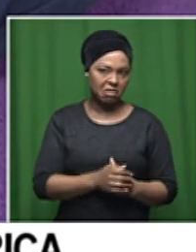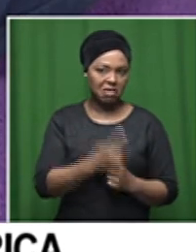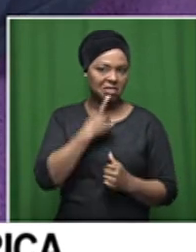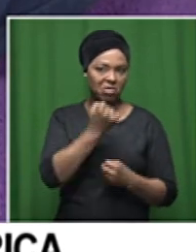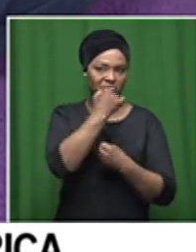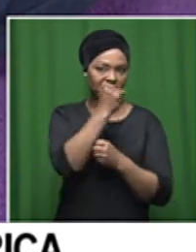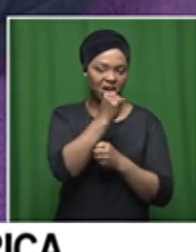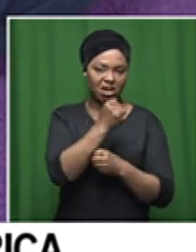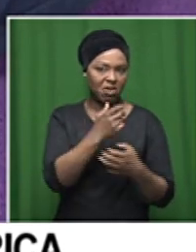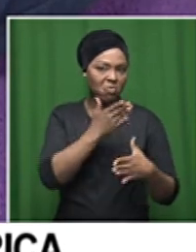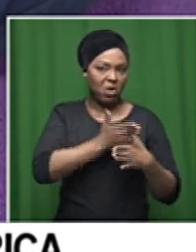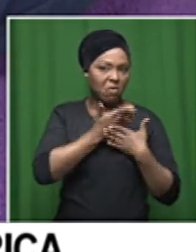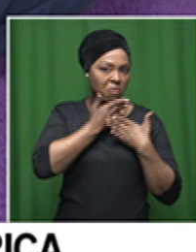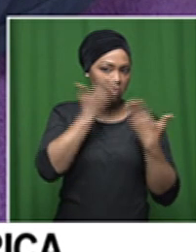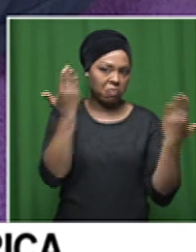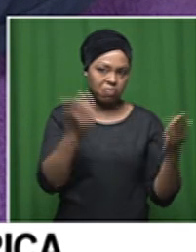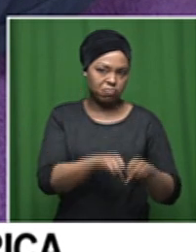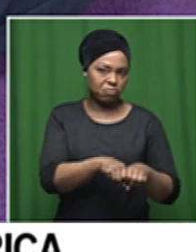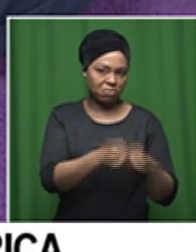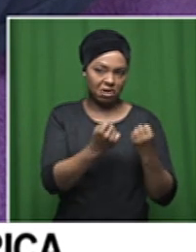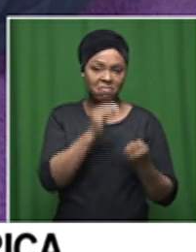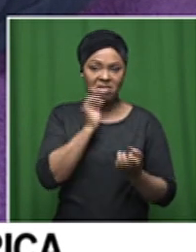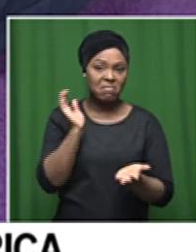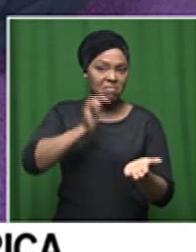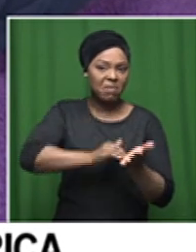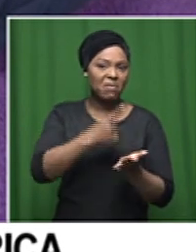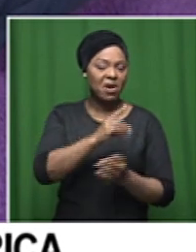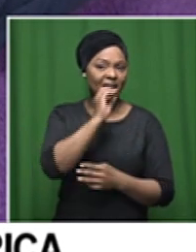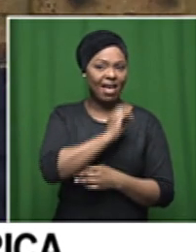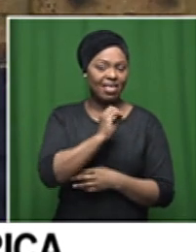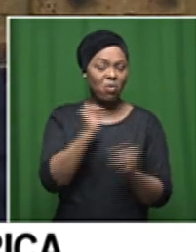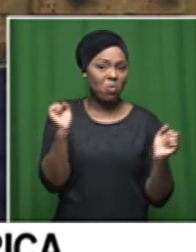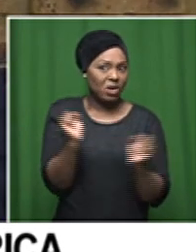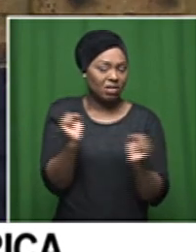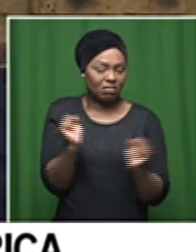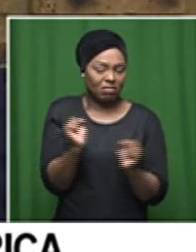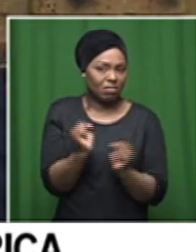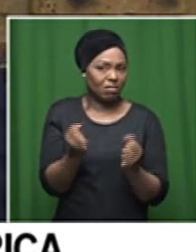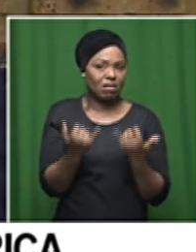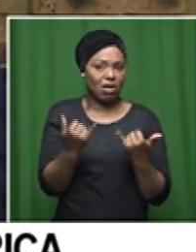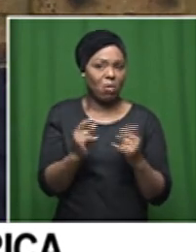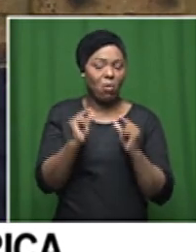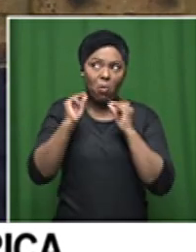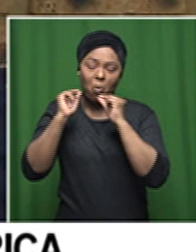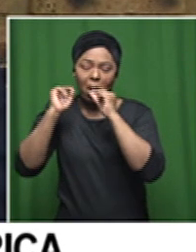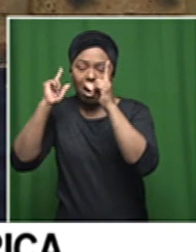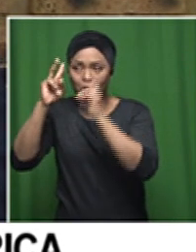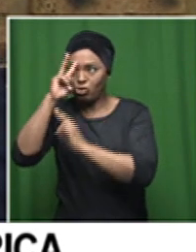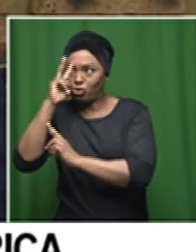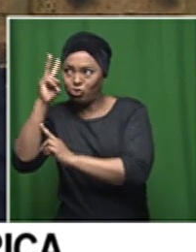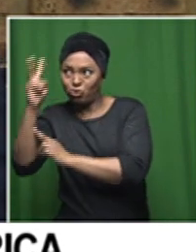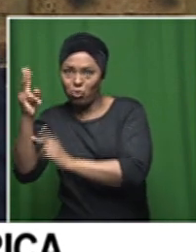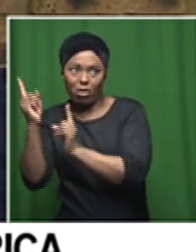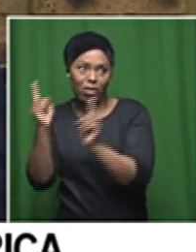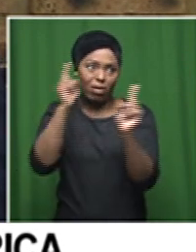not working. So actually we came here for nothing. I mean, it's winter, waking up at 2 o'clock to go to another place and she